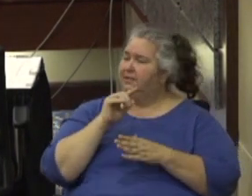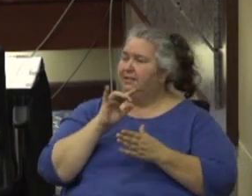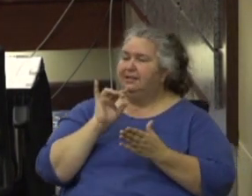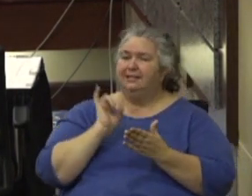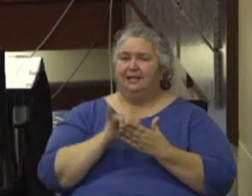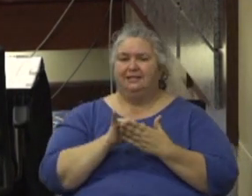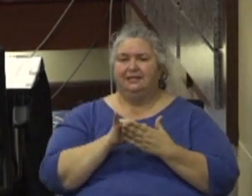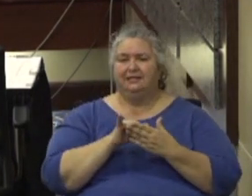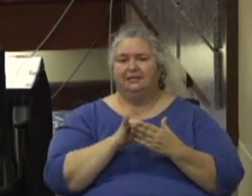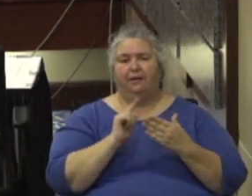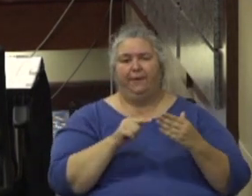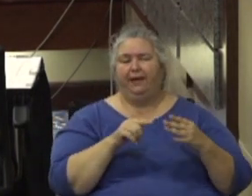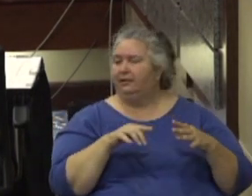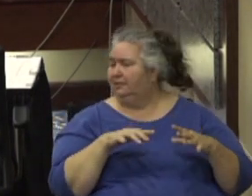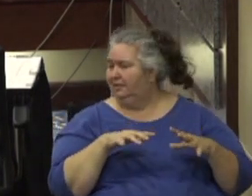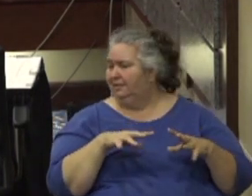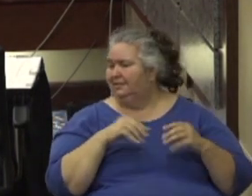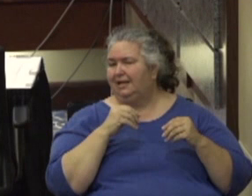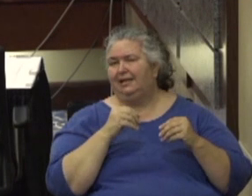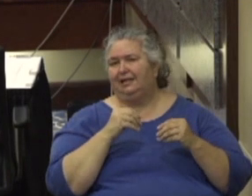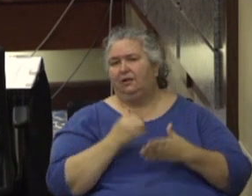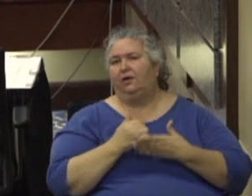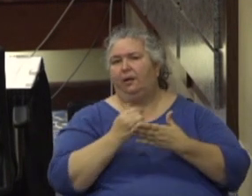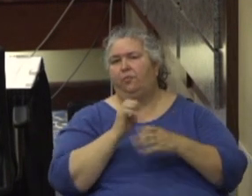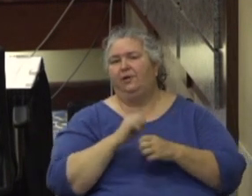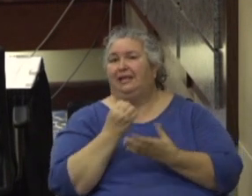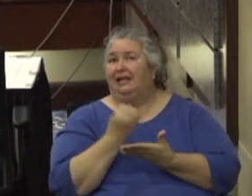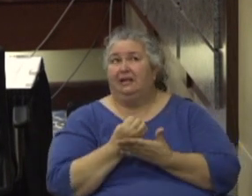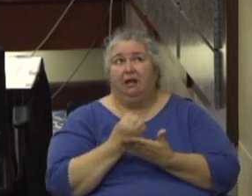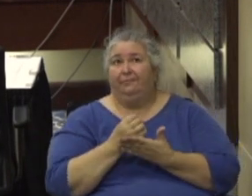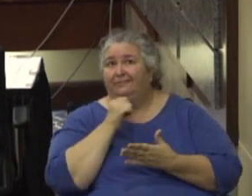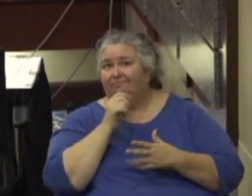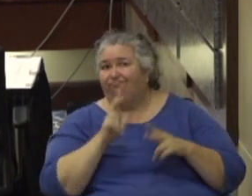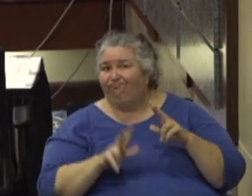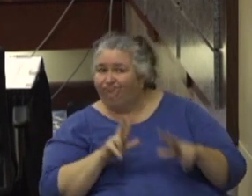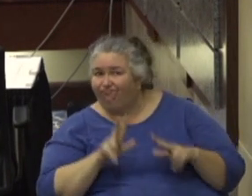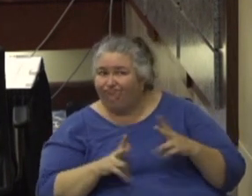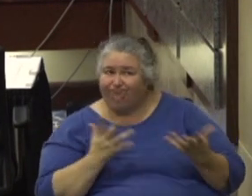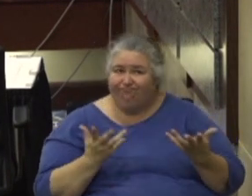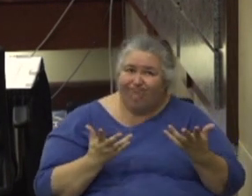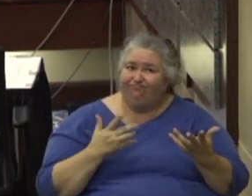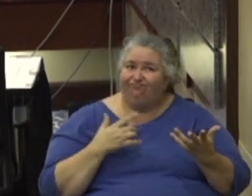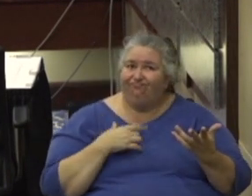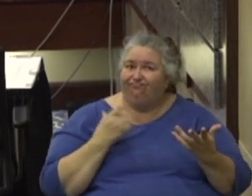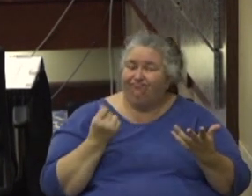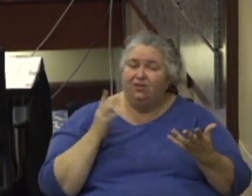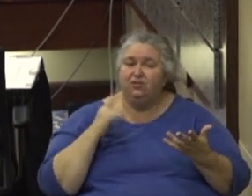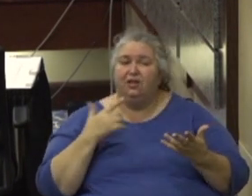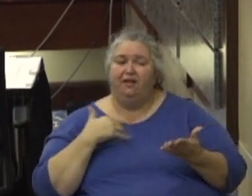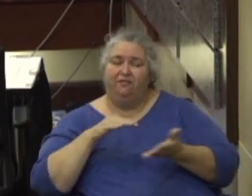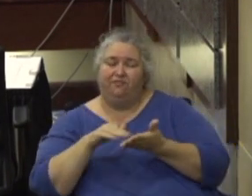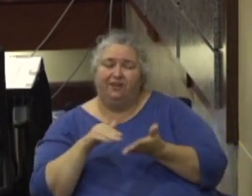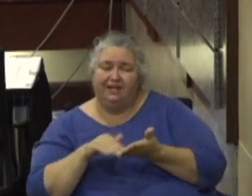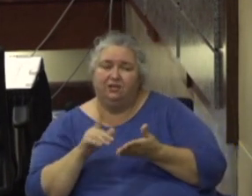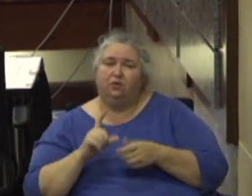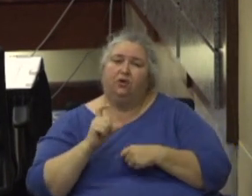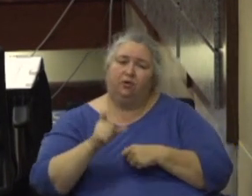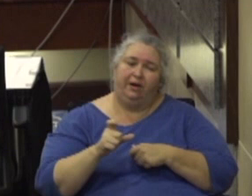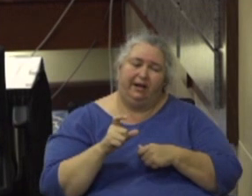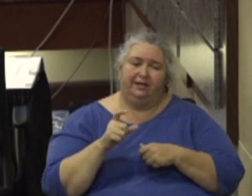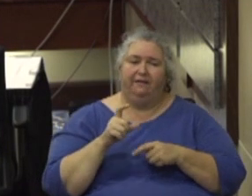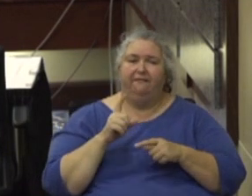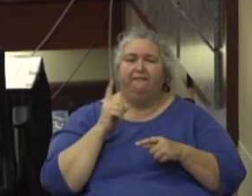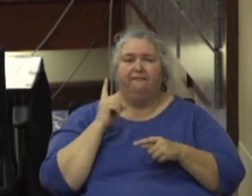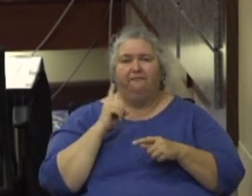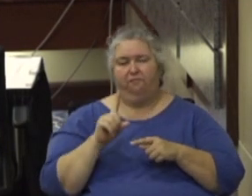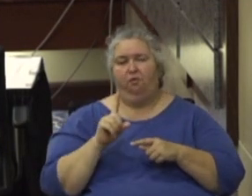idea of taking on more debt and economic uncertainty. And so making sure that the forgiveness provisions and the grant provisions were very